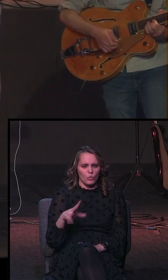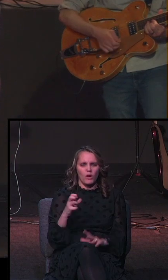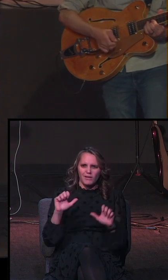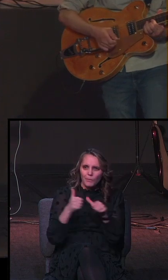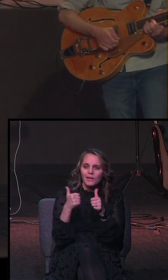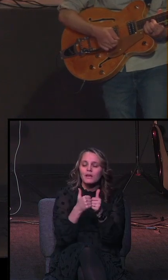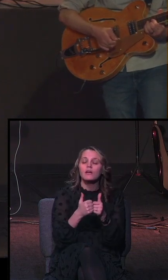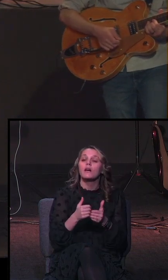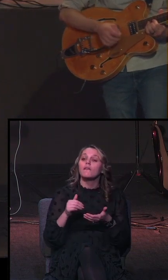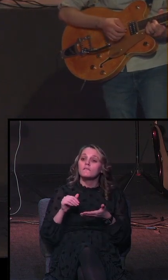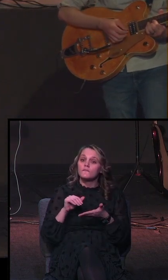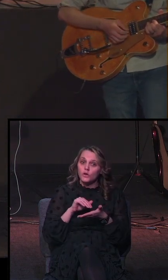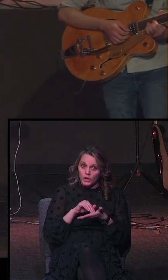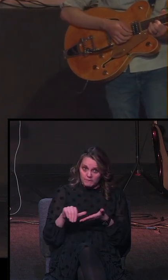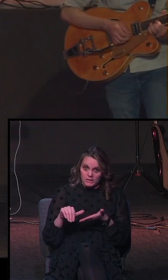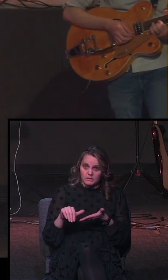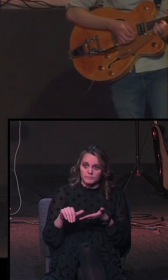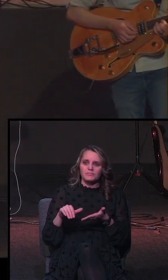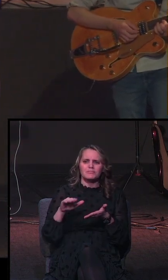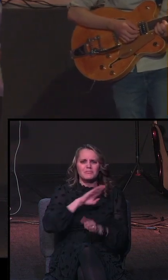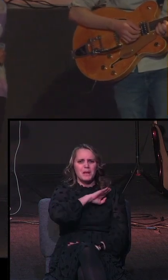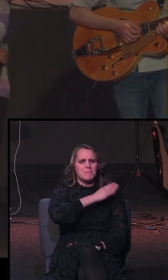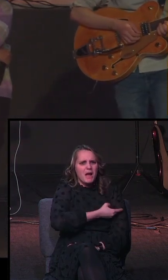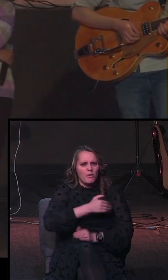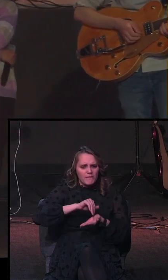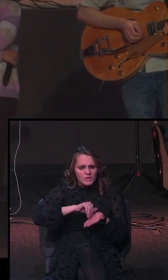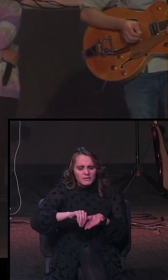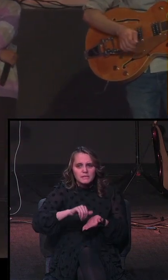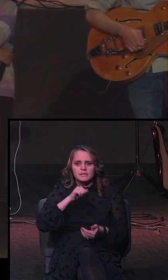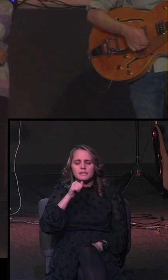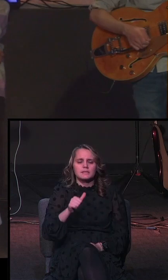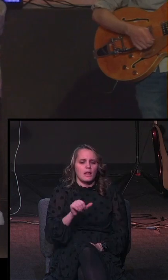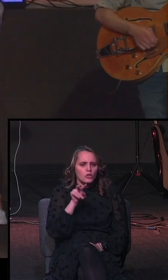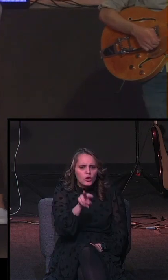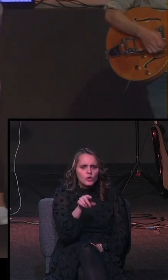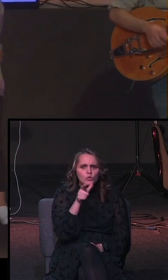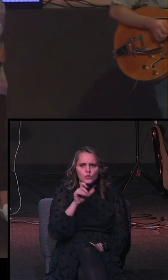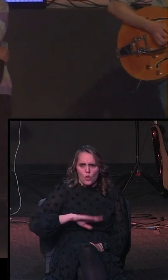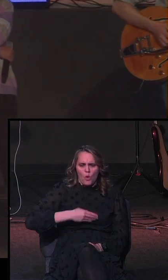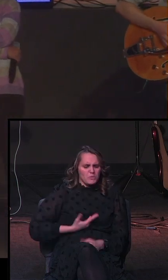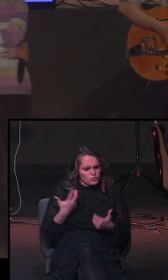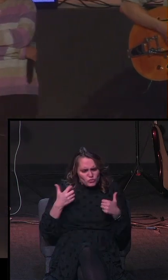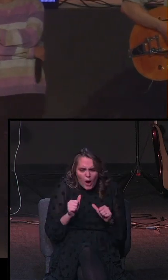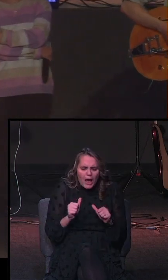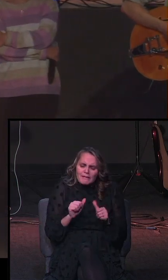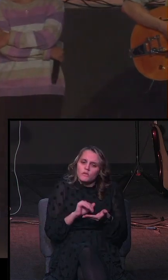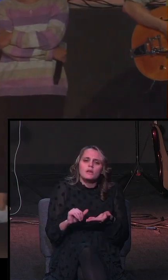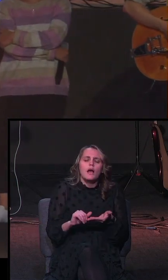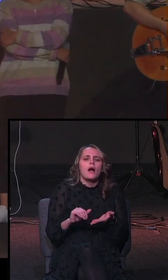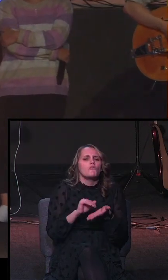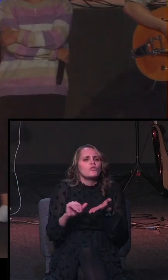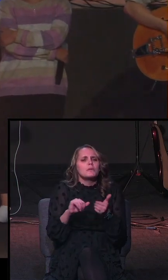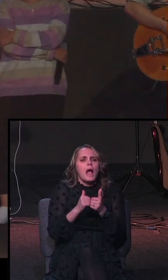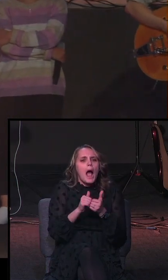forgiveness, we talked about it last week, that the power to forgive doesn't come by looking at the person who we're upset with and trying hard to forgive them. It comes by getting